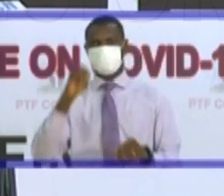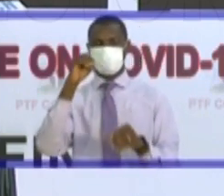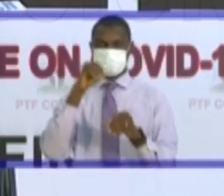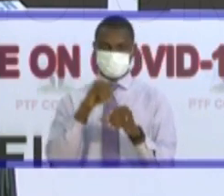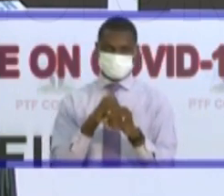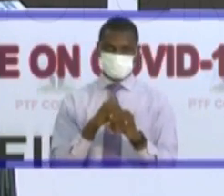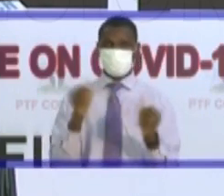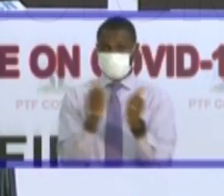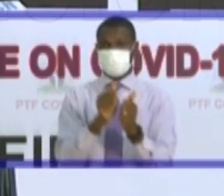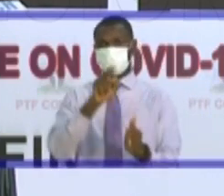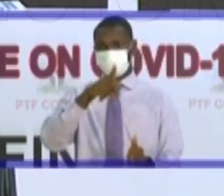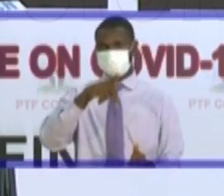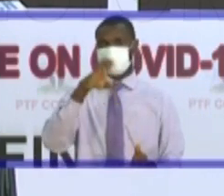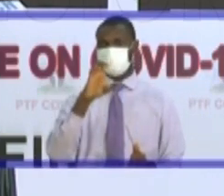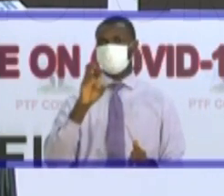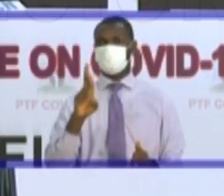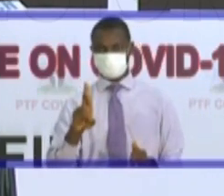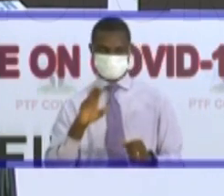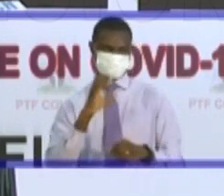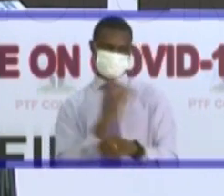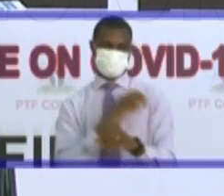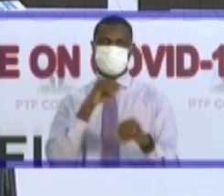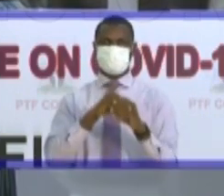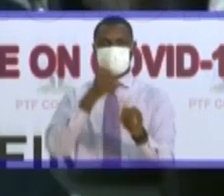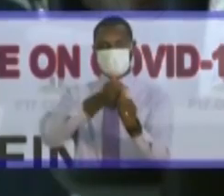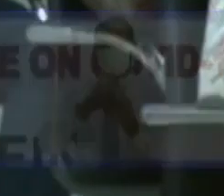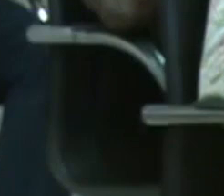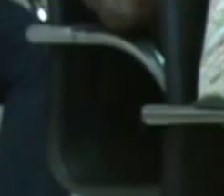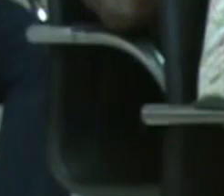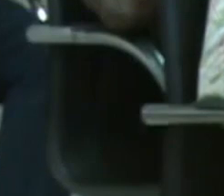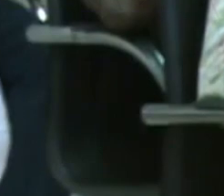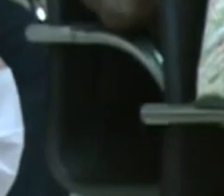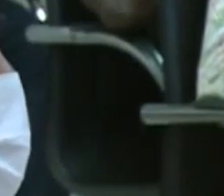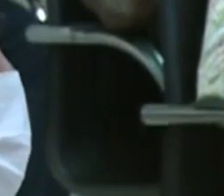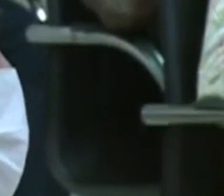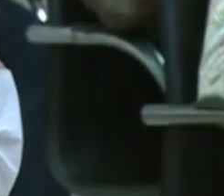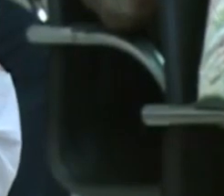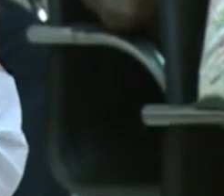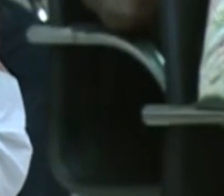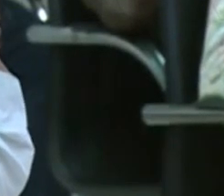with PCR capability in every state.